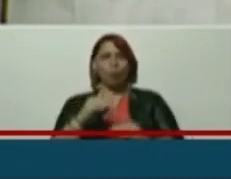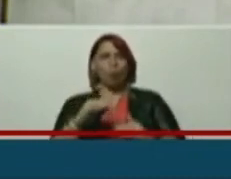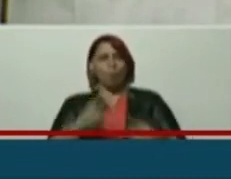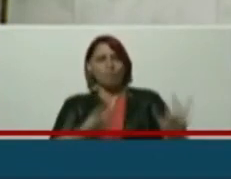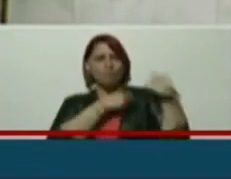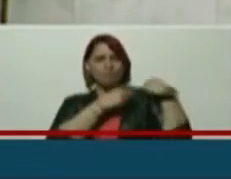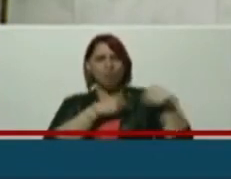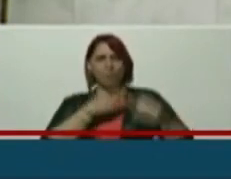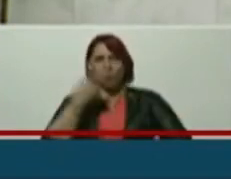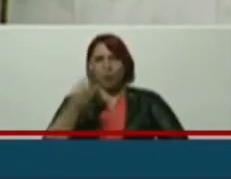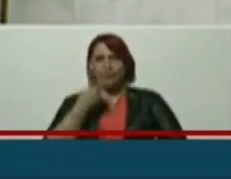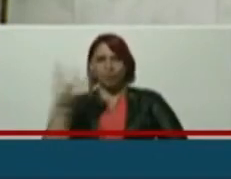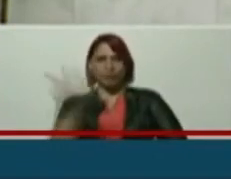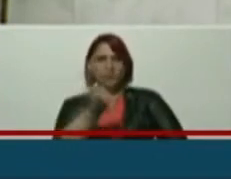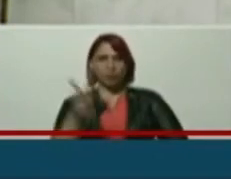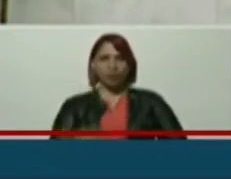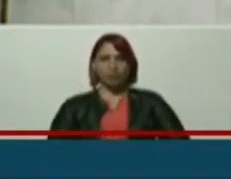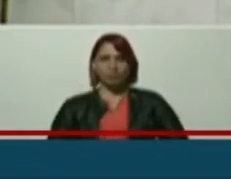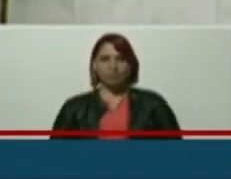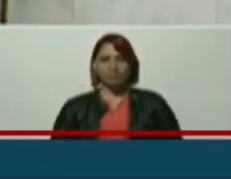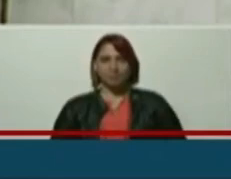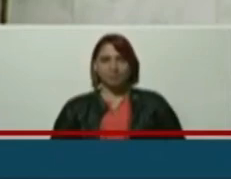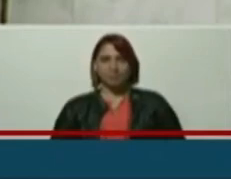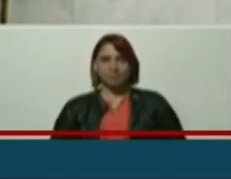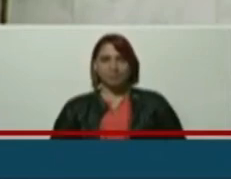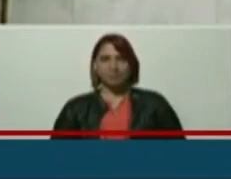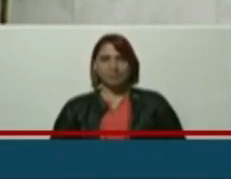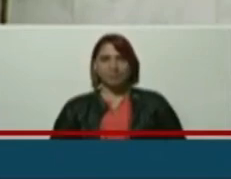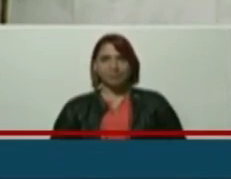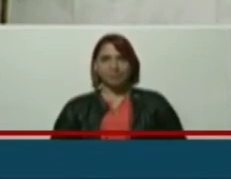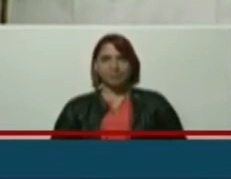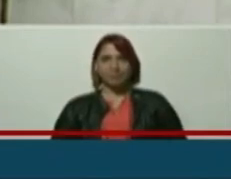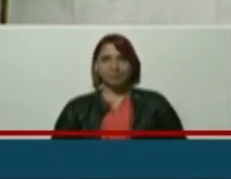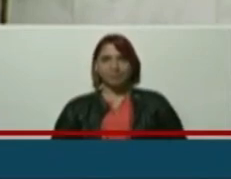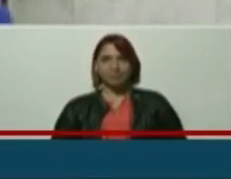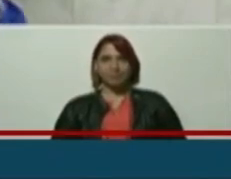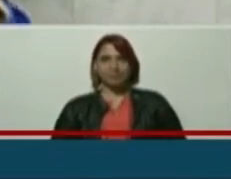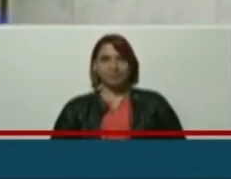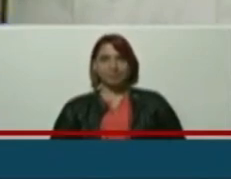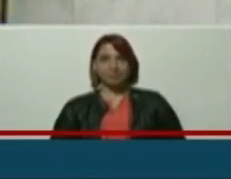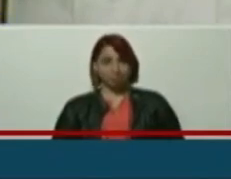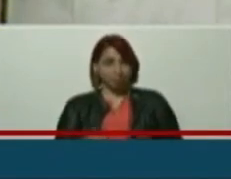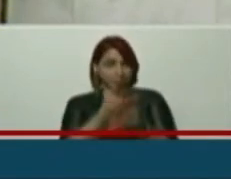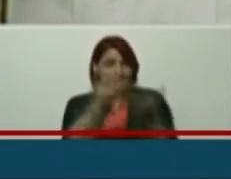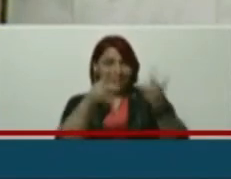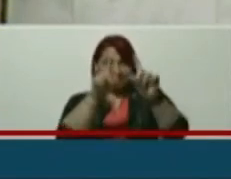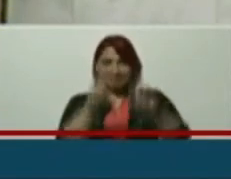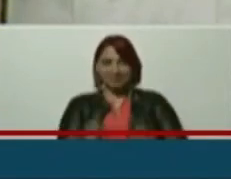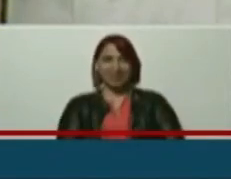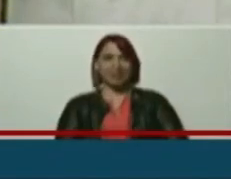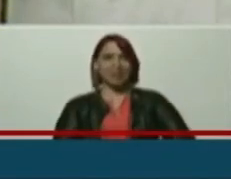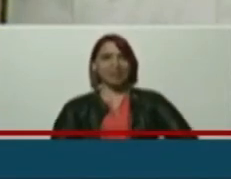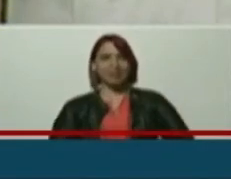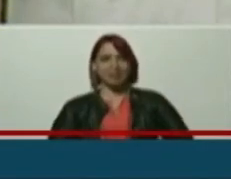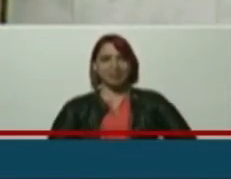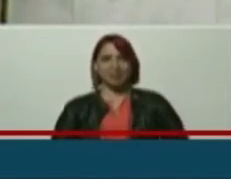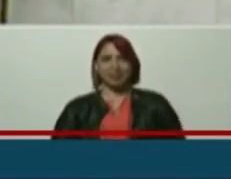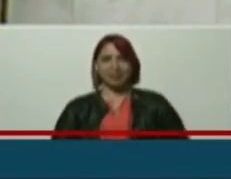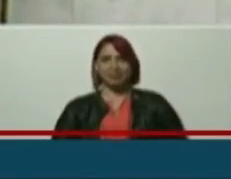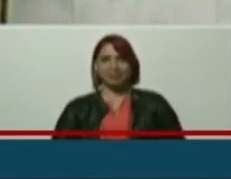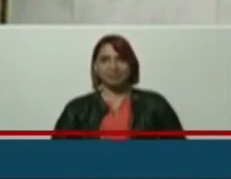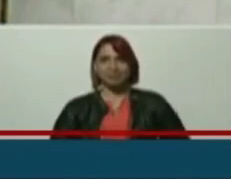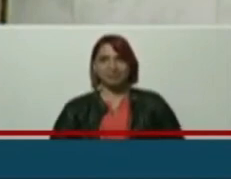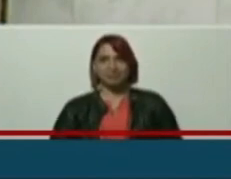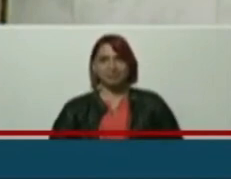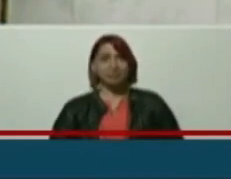detail. Mr. President of the Assembly, I hope that the National Assembly will open an investigation into